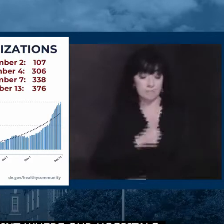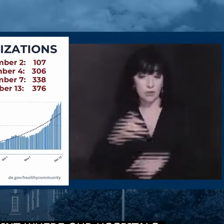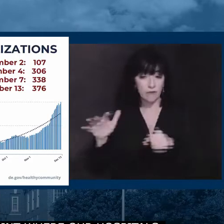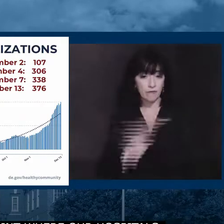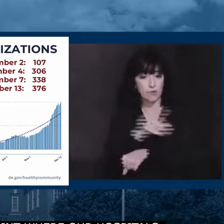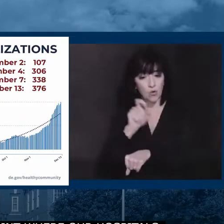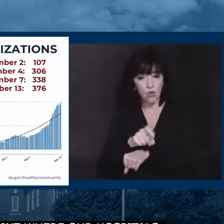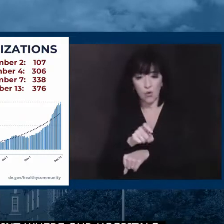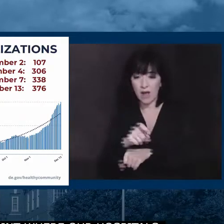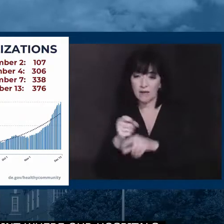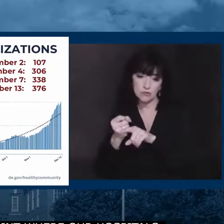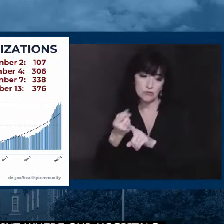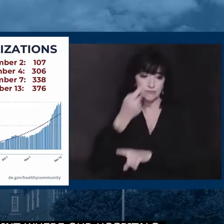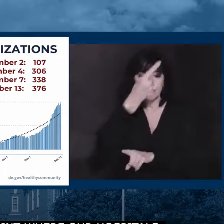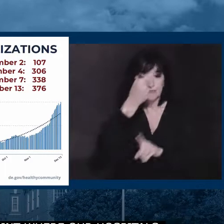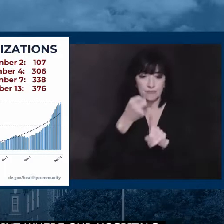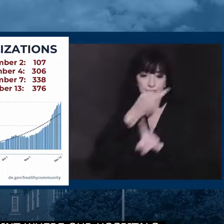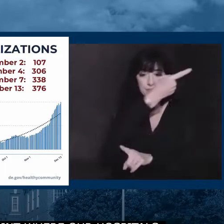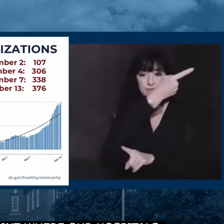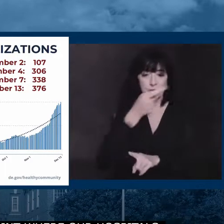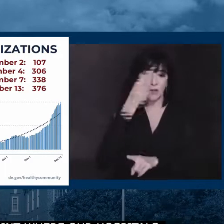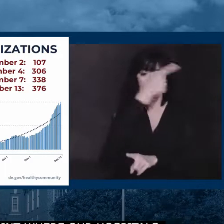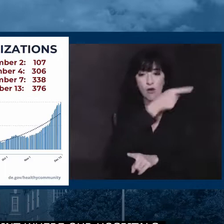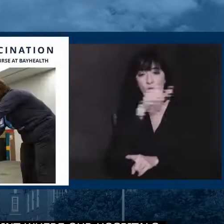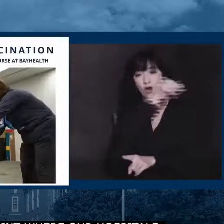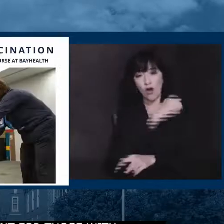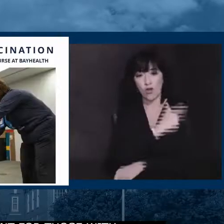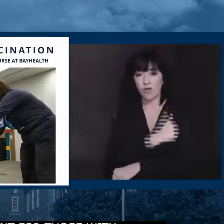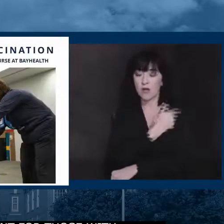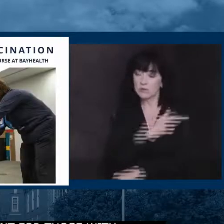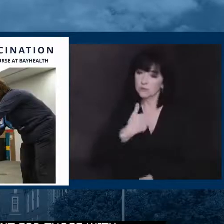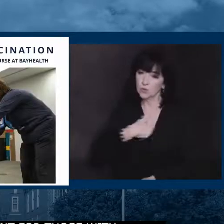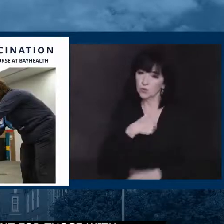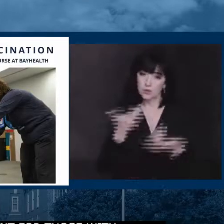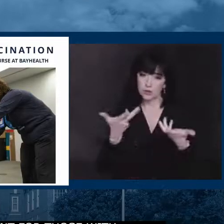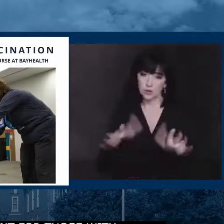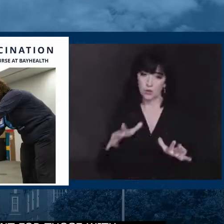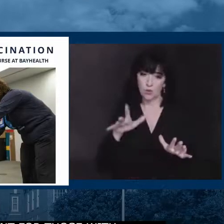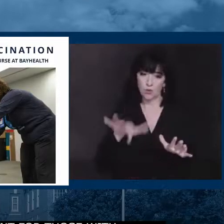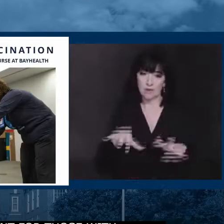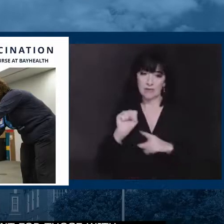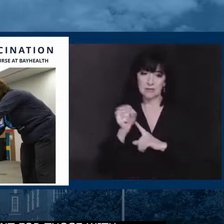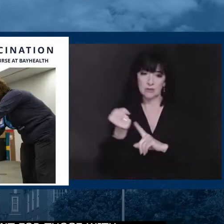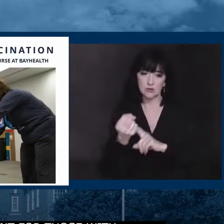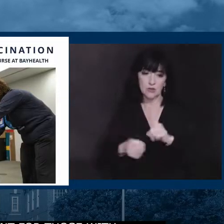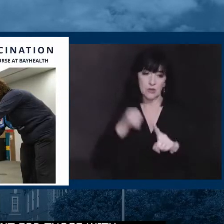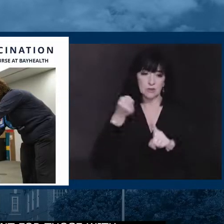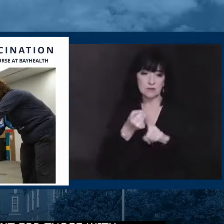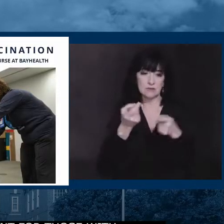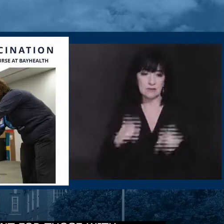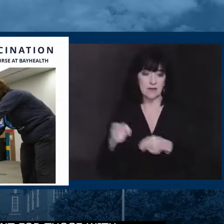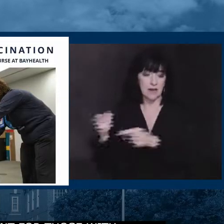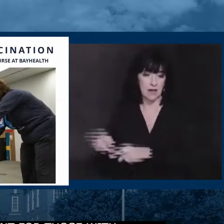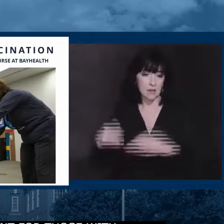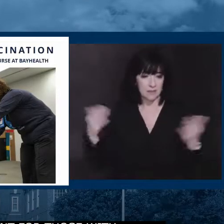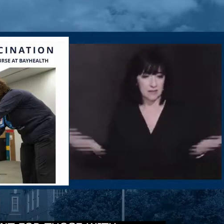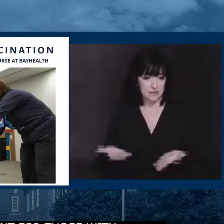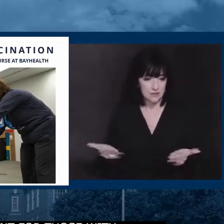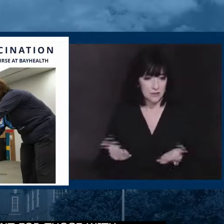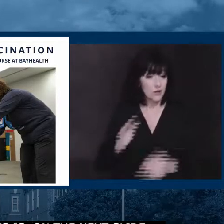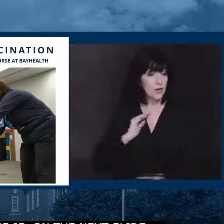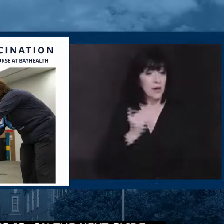COVID-19 condition. So the good news is, on the next slide, we had our first COVID-19 vaccination.